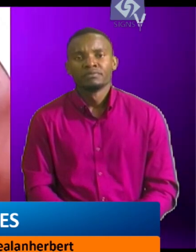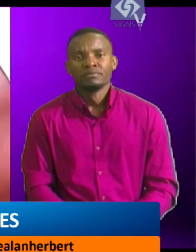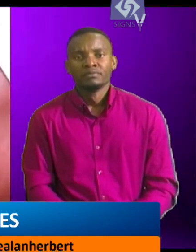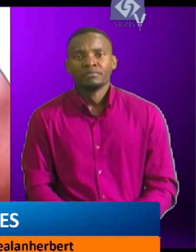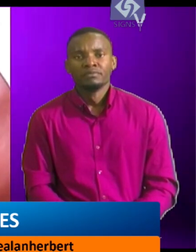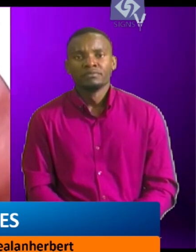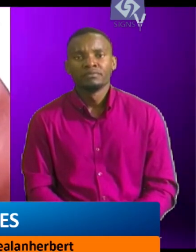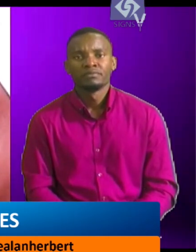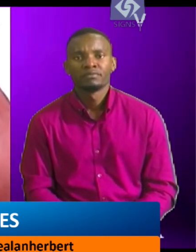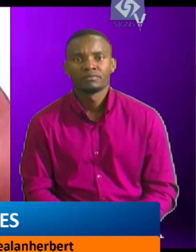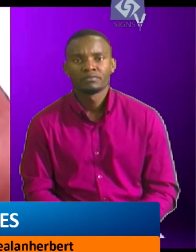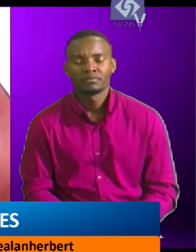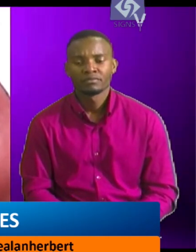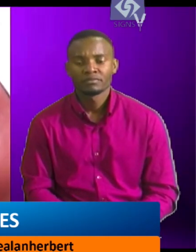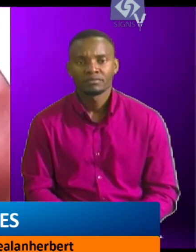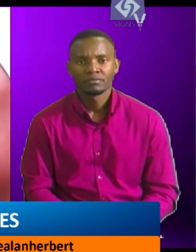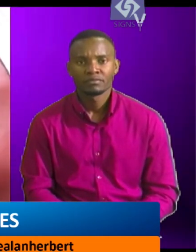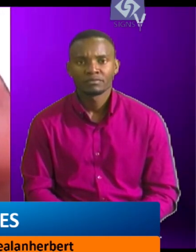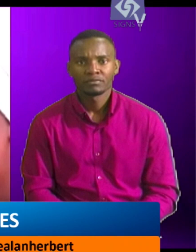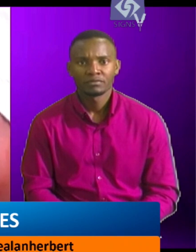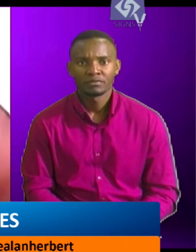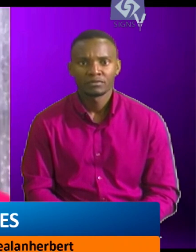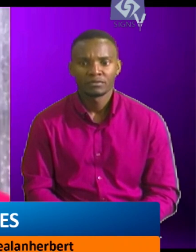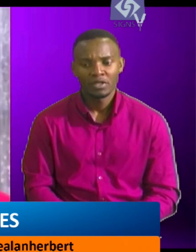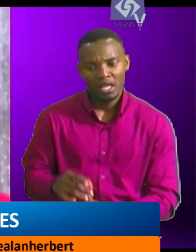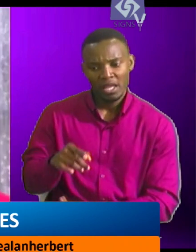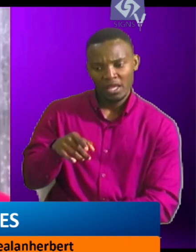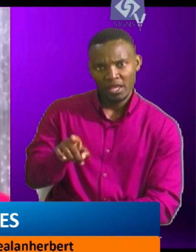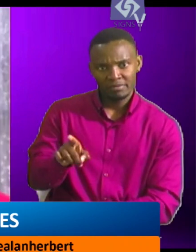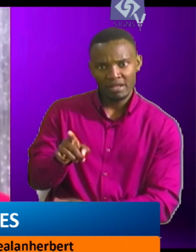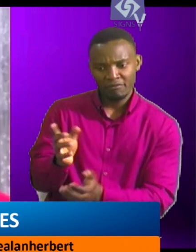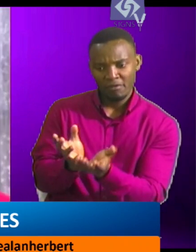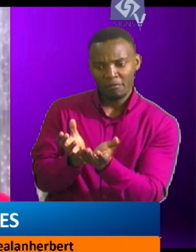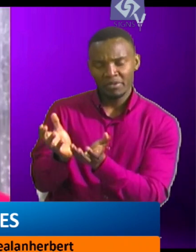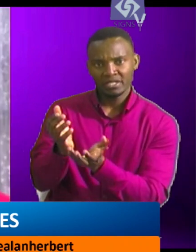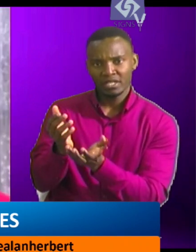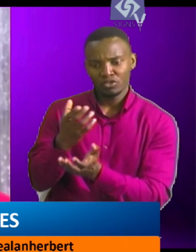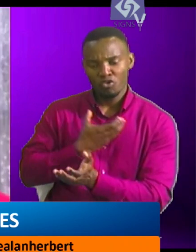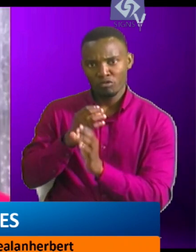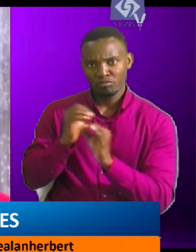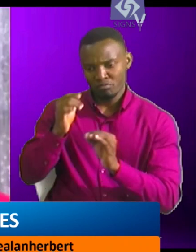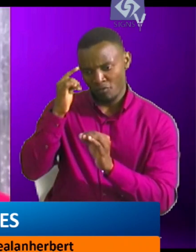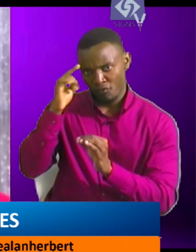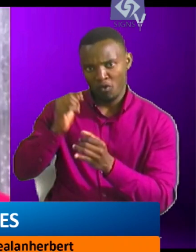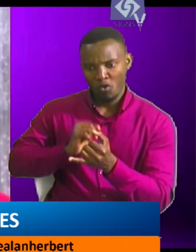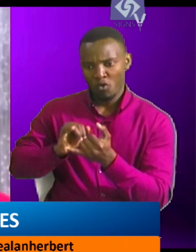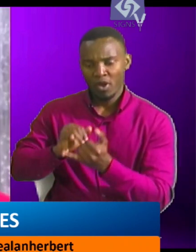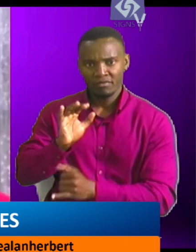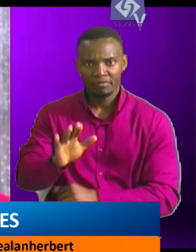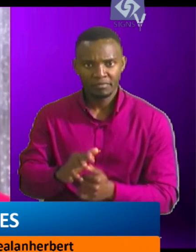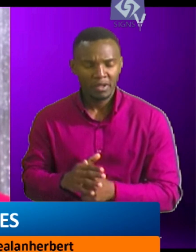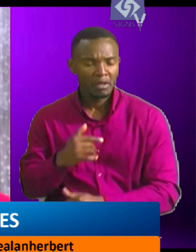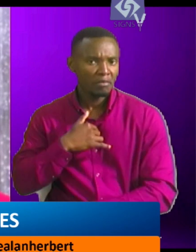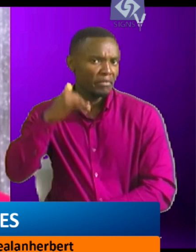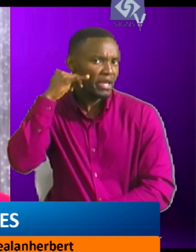Yee hafanyi biyashara. Biyashara aliwekea bibi. Mimi nikapigia kijana yangu huyu mwenyame chomeka